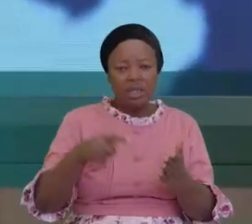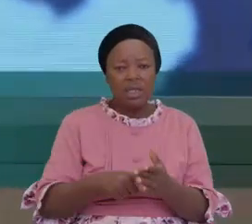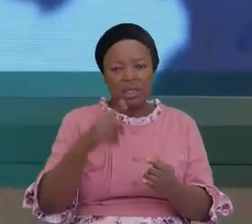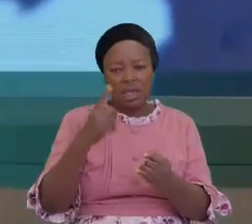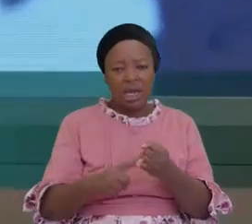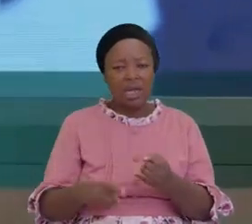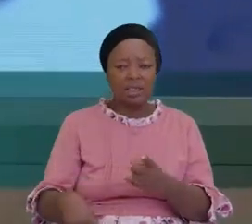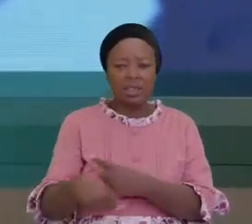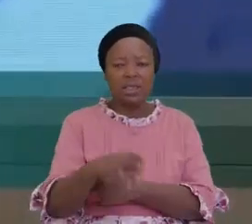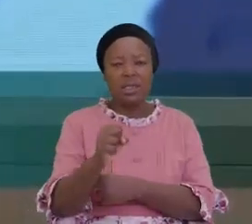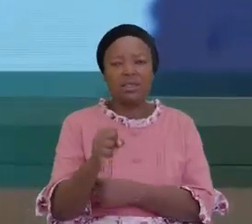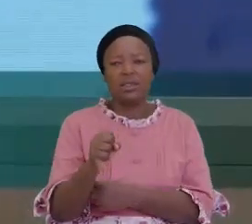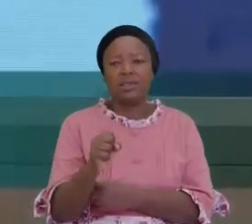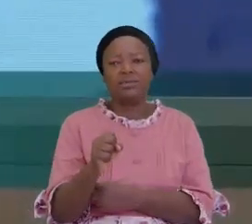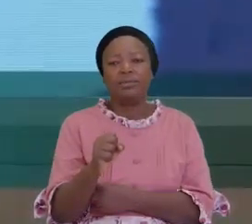days.